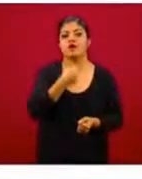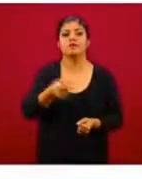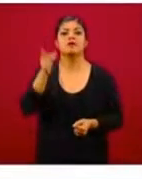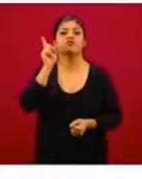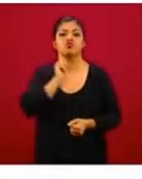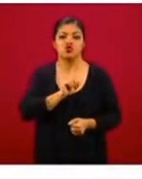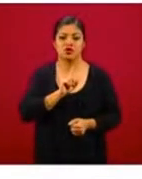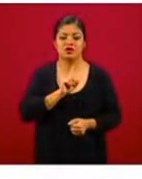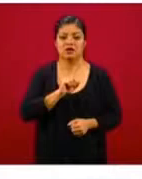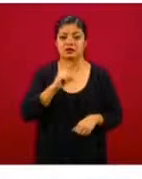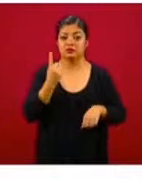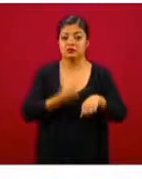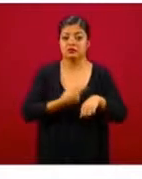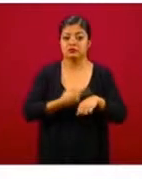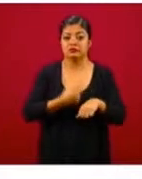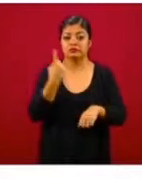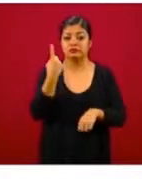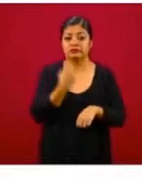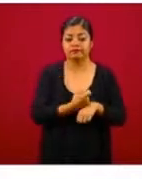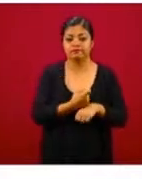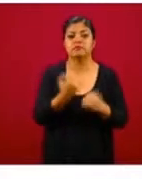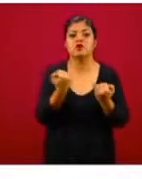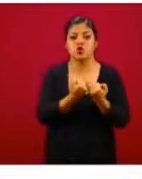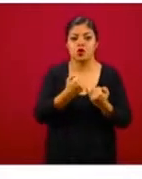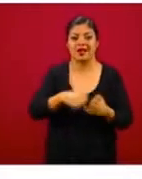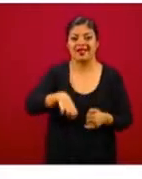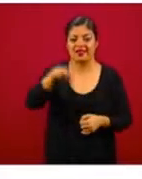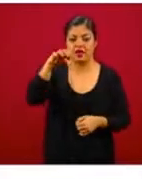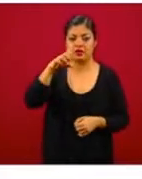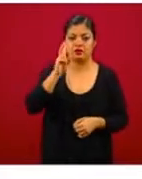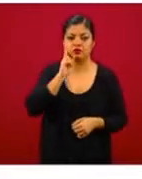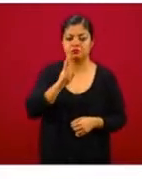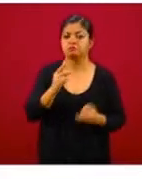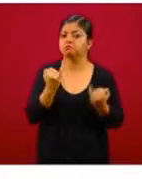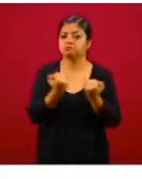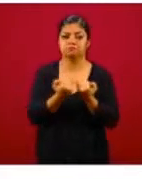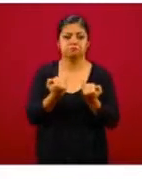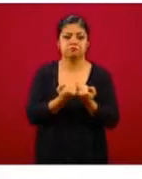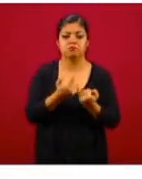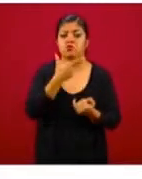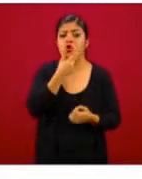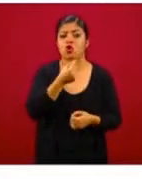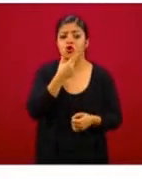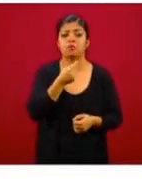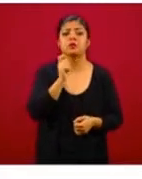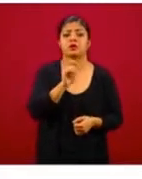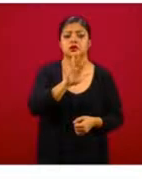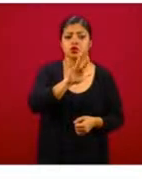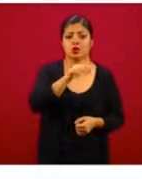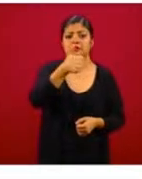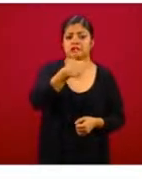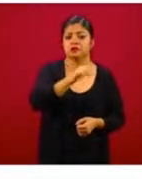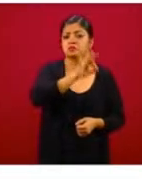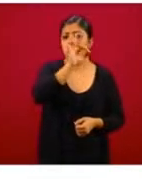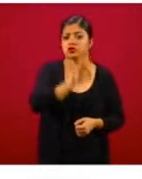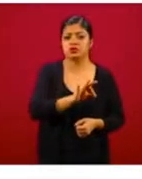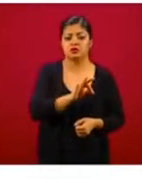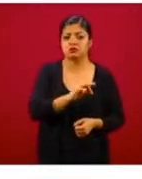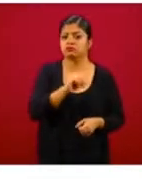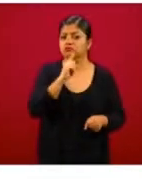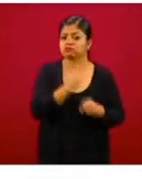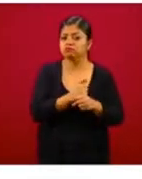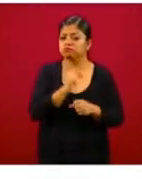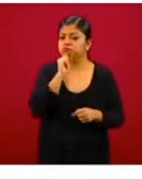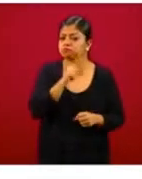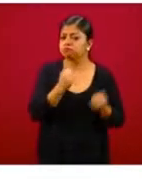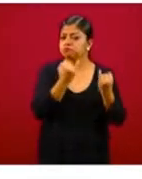terms of the distribution by sex for people who have become ill, or also by age. And so let's